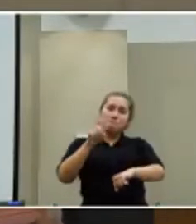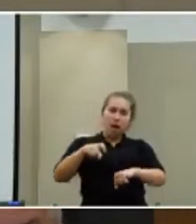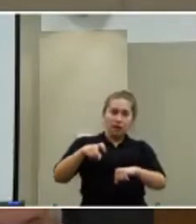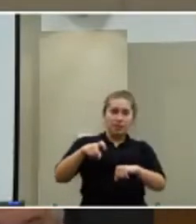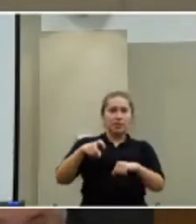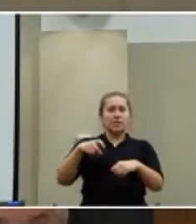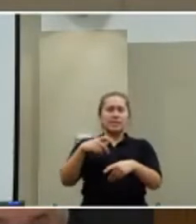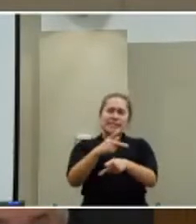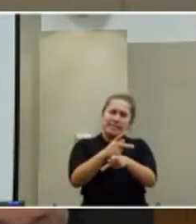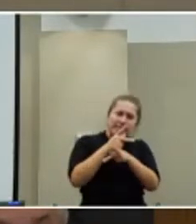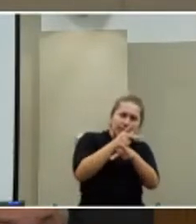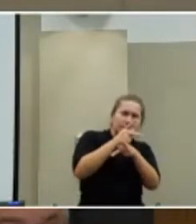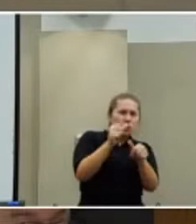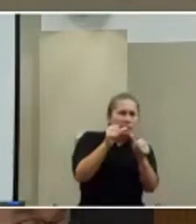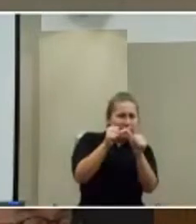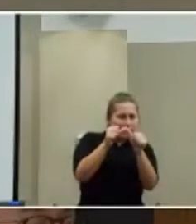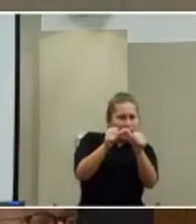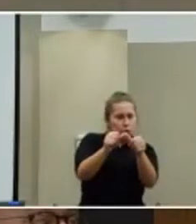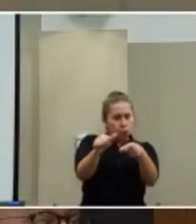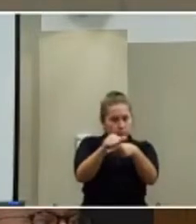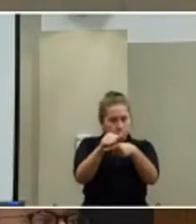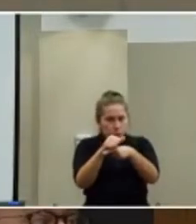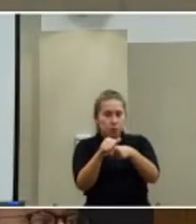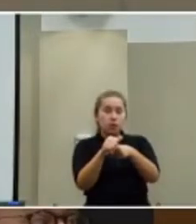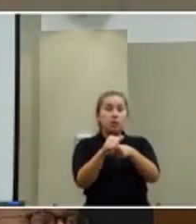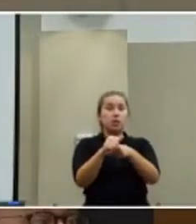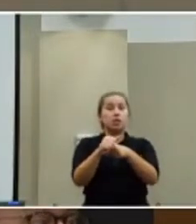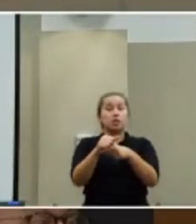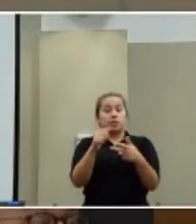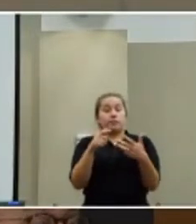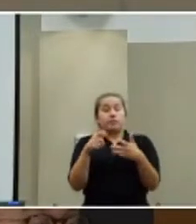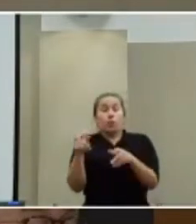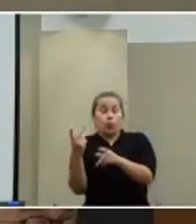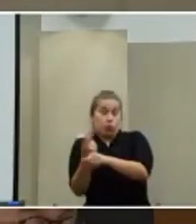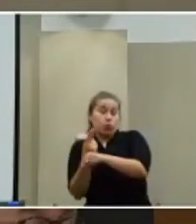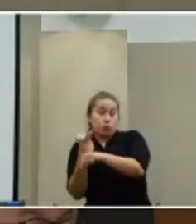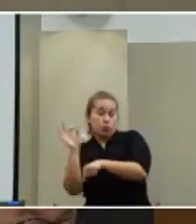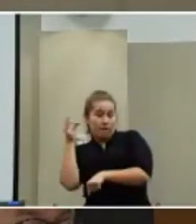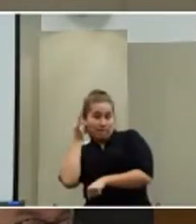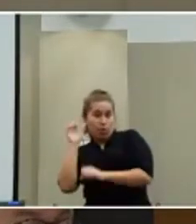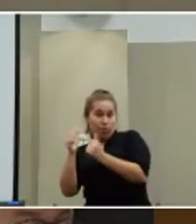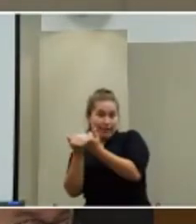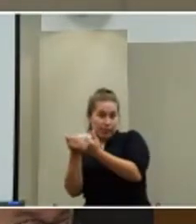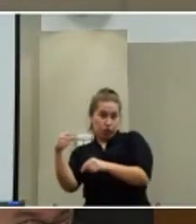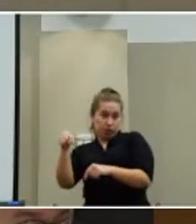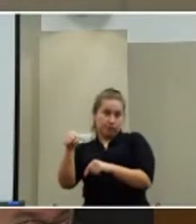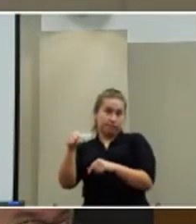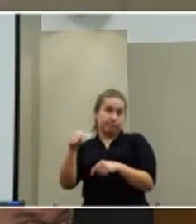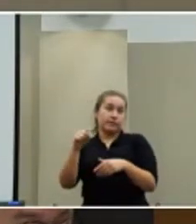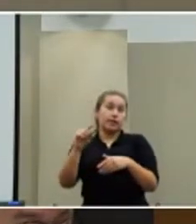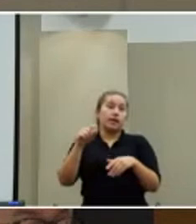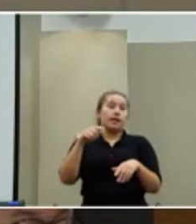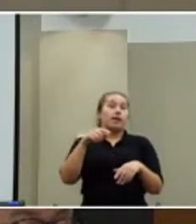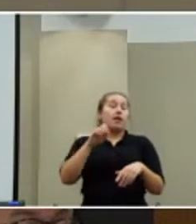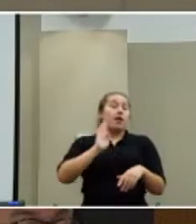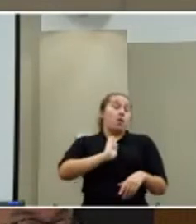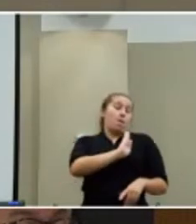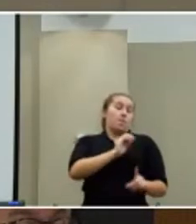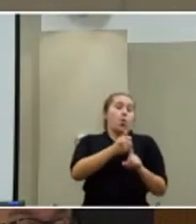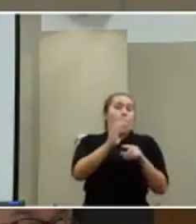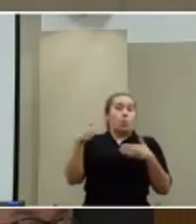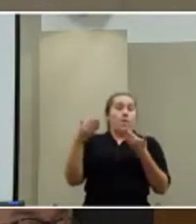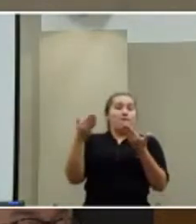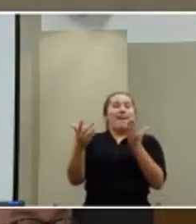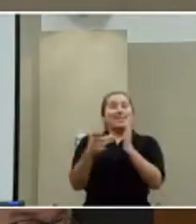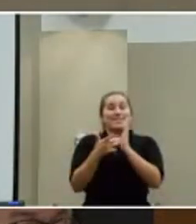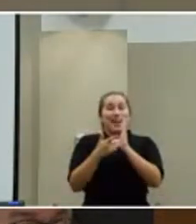procured, maintained, or used by the federal agencies. They issued technical ability